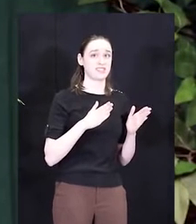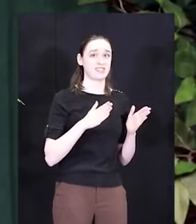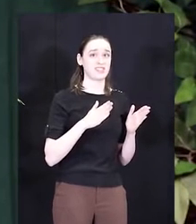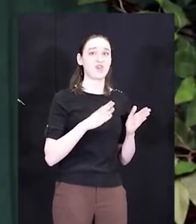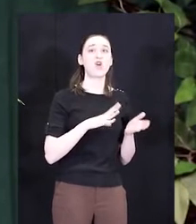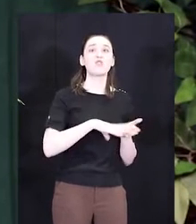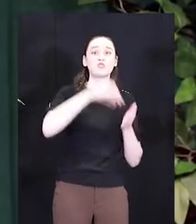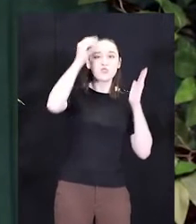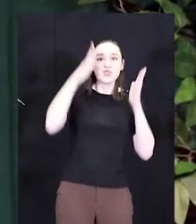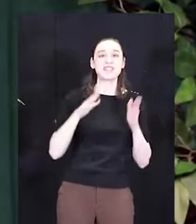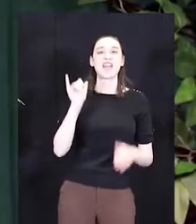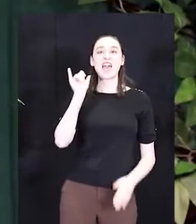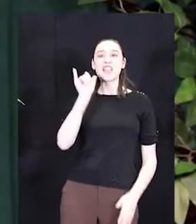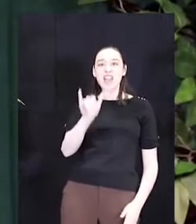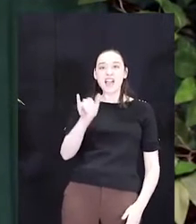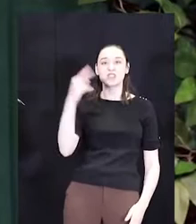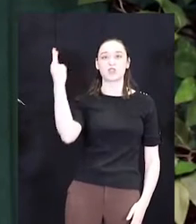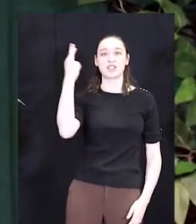not a subject."